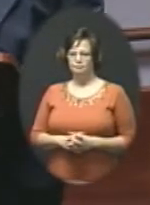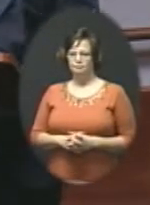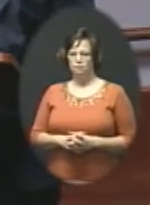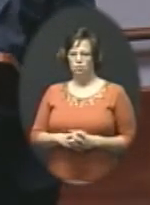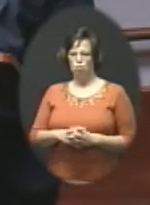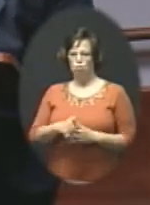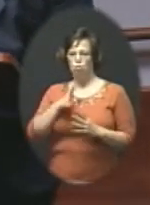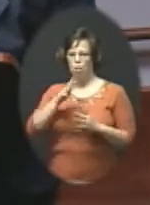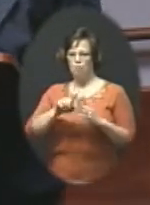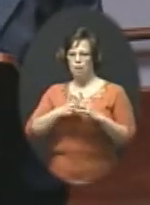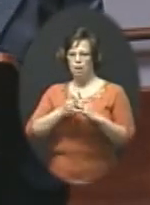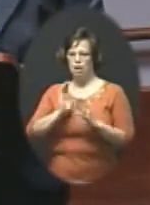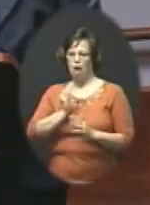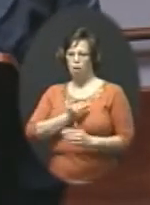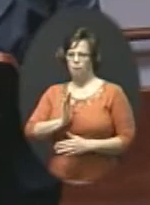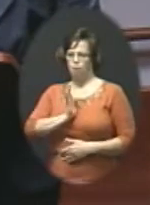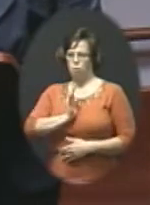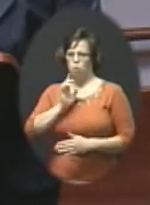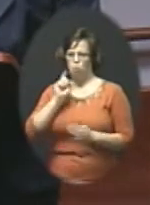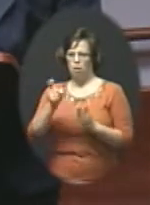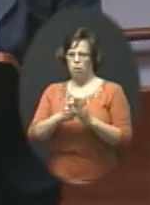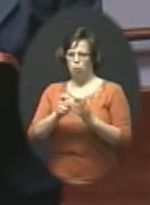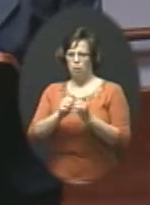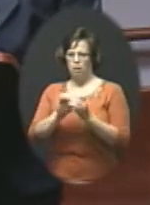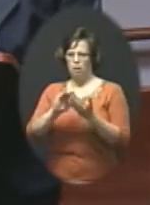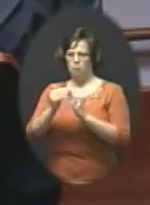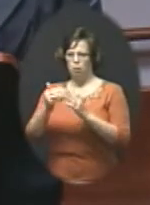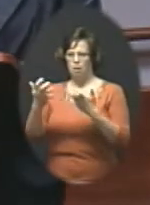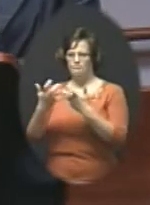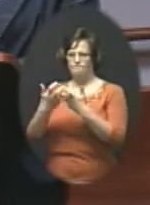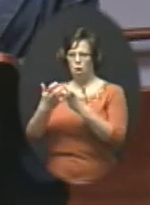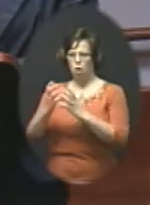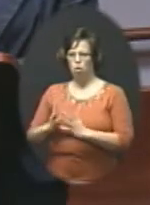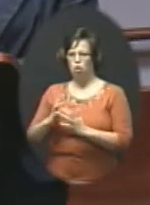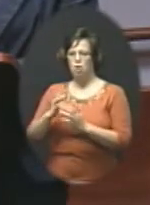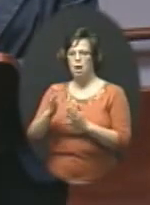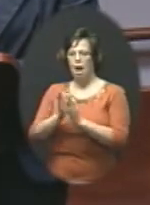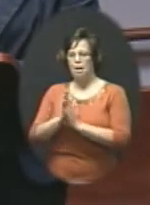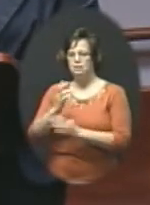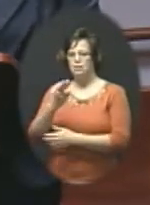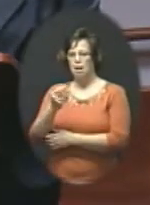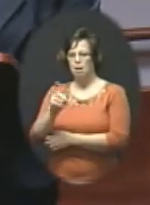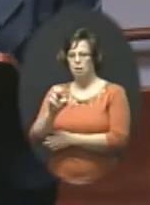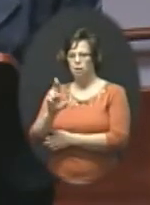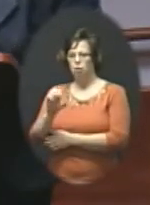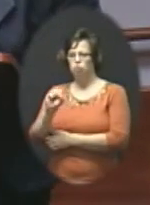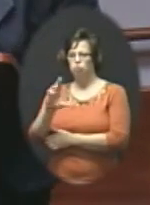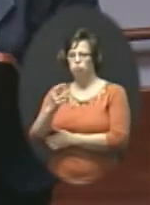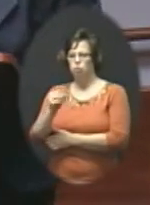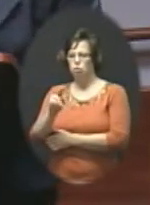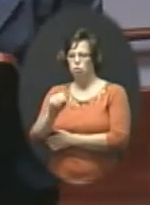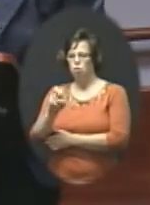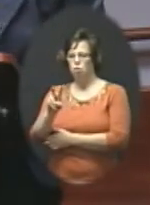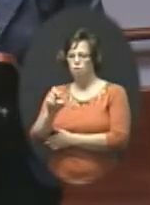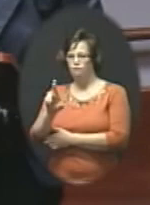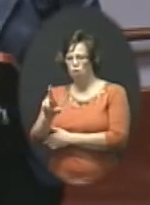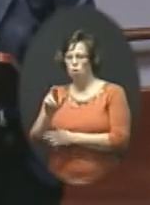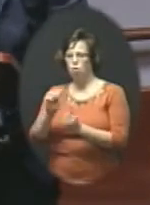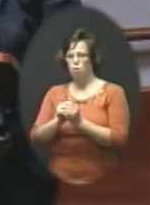We're going to begin our formal recognitions tonight with a community partner. I'd like to ask Heather Schoonover from Community Development to come forward to help with this